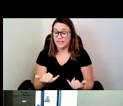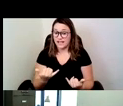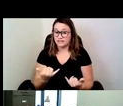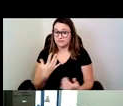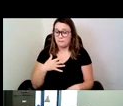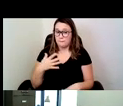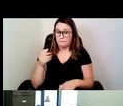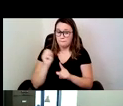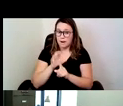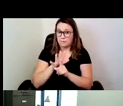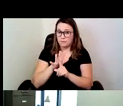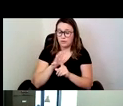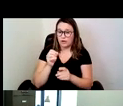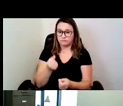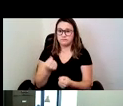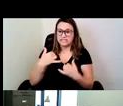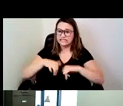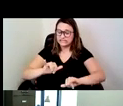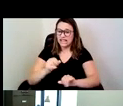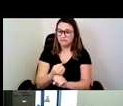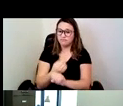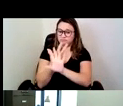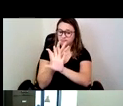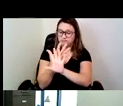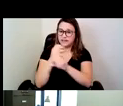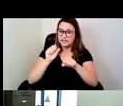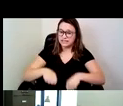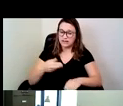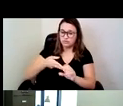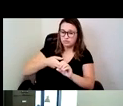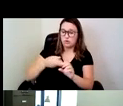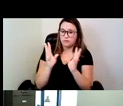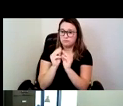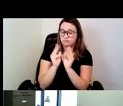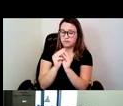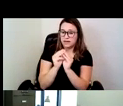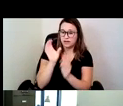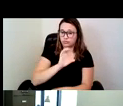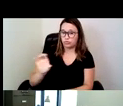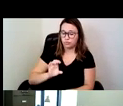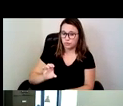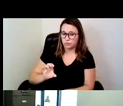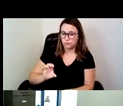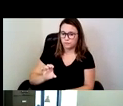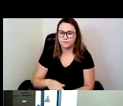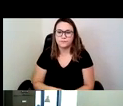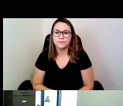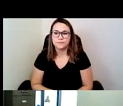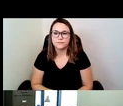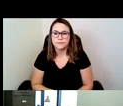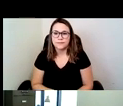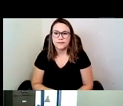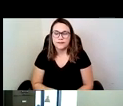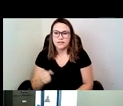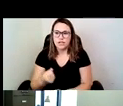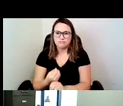be offered virtually even when we begin in-person classes again. The virtual platform